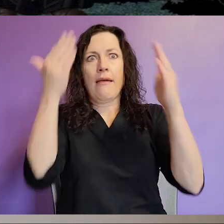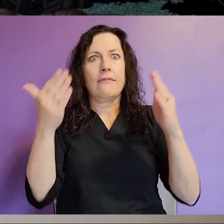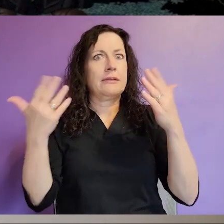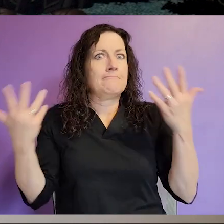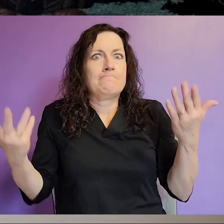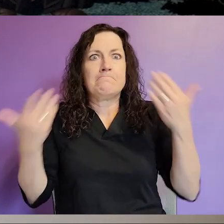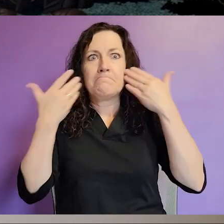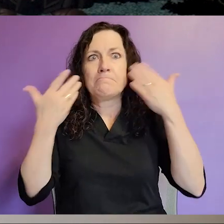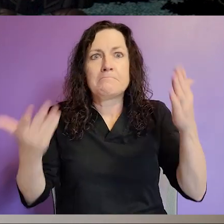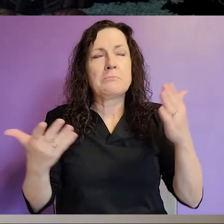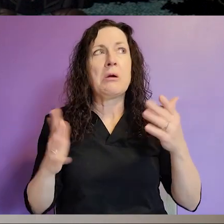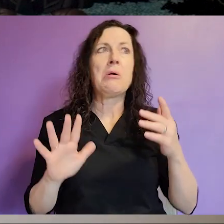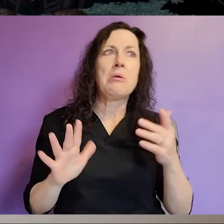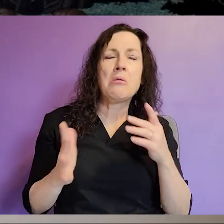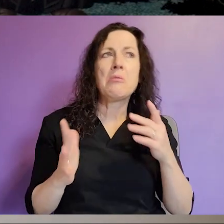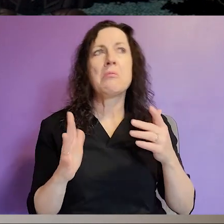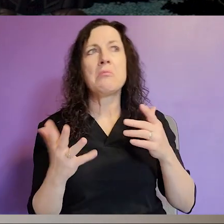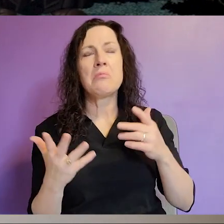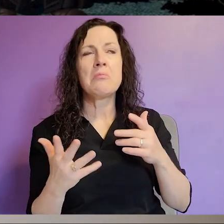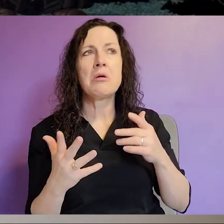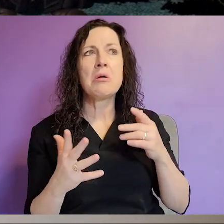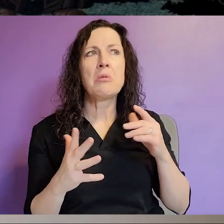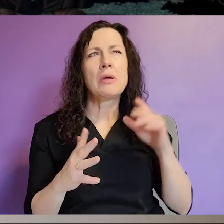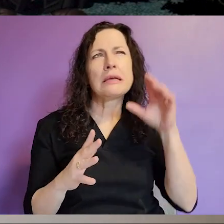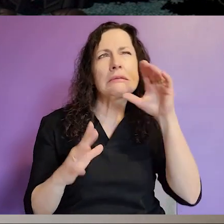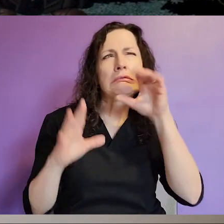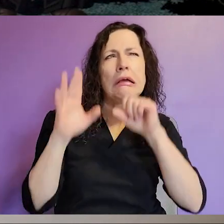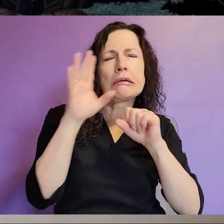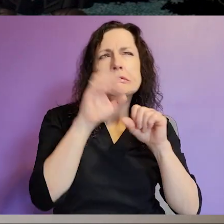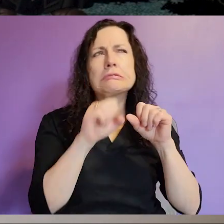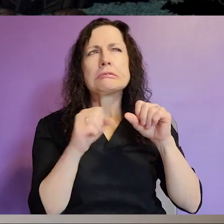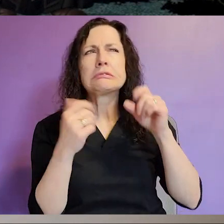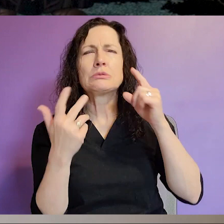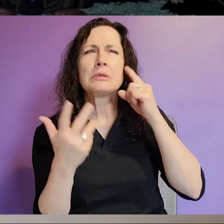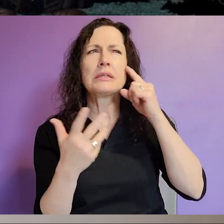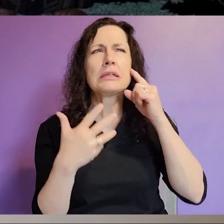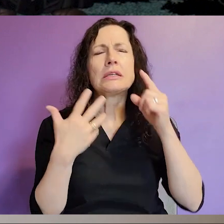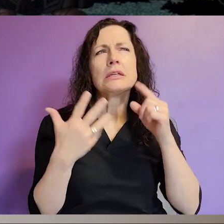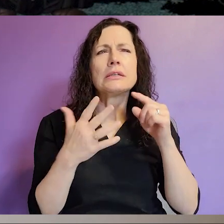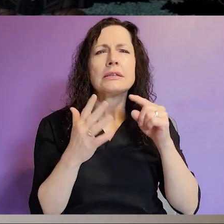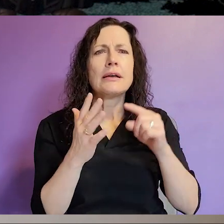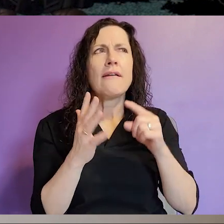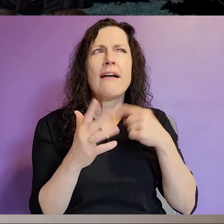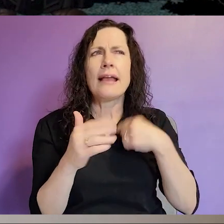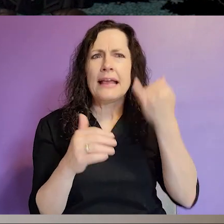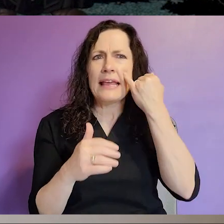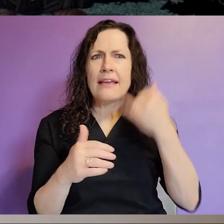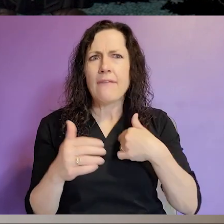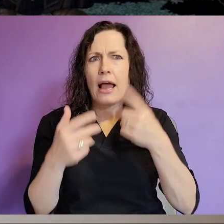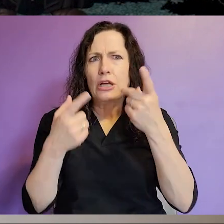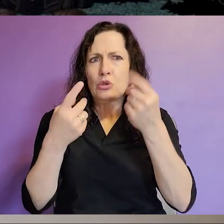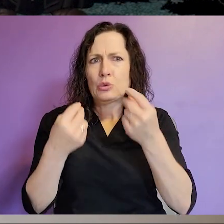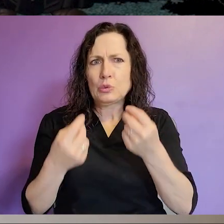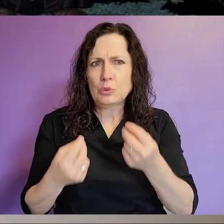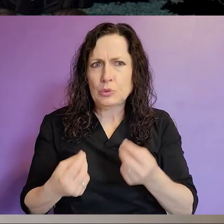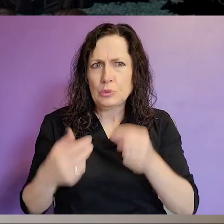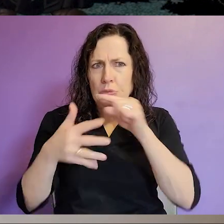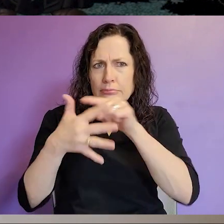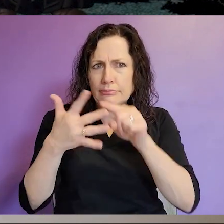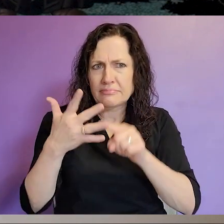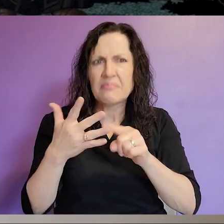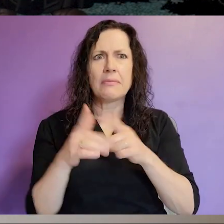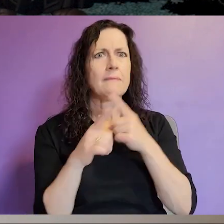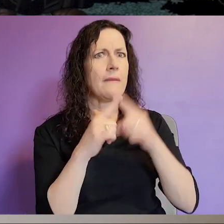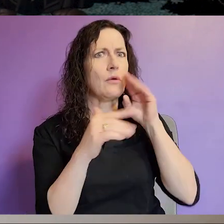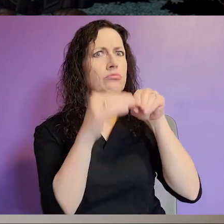And we don't know what heaven is. And we take a chance and we kind of buy heaven. There's a spirituality. You do